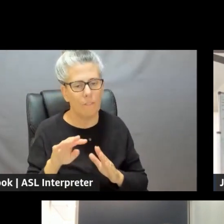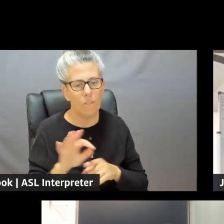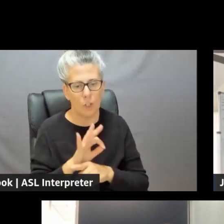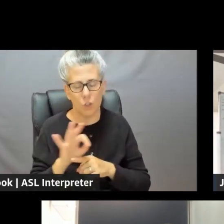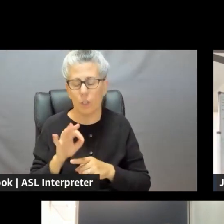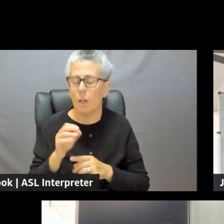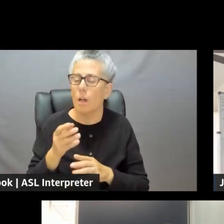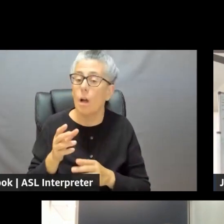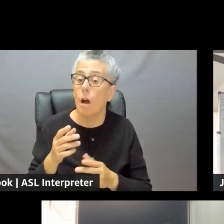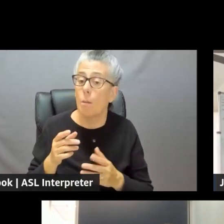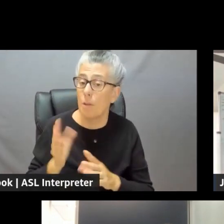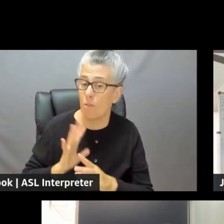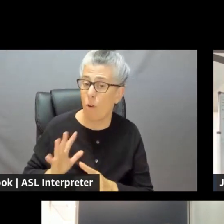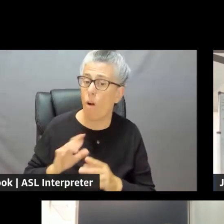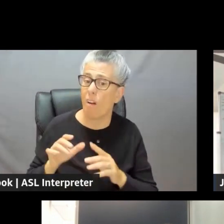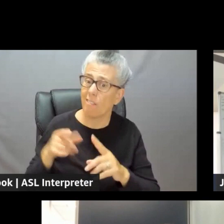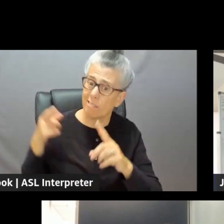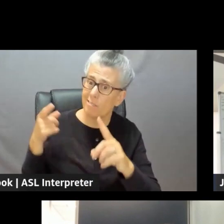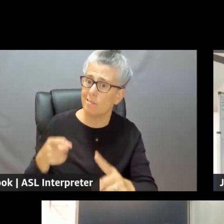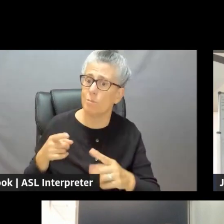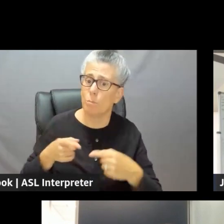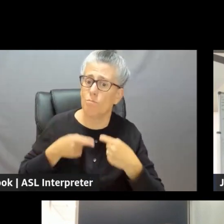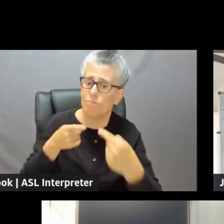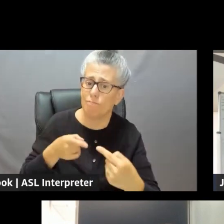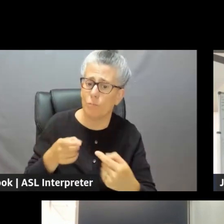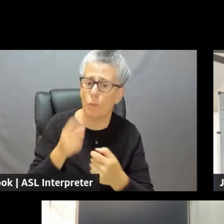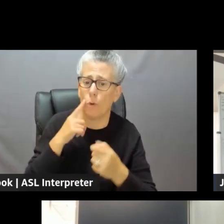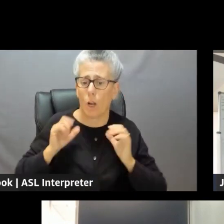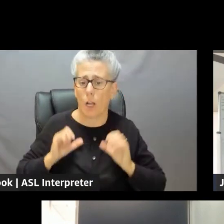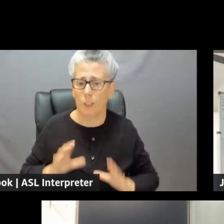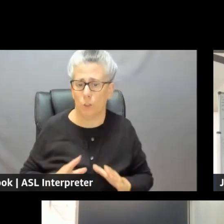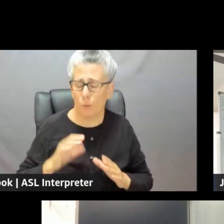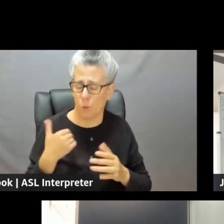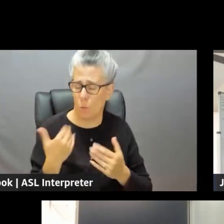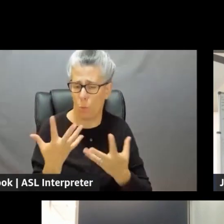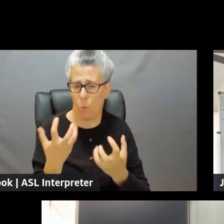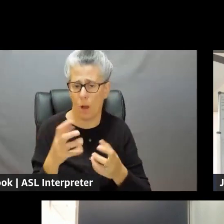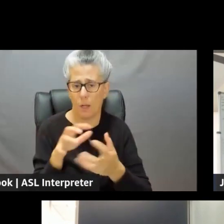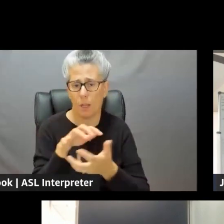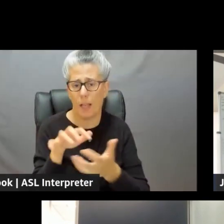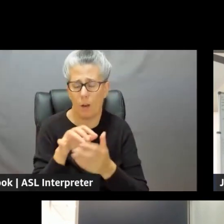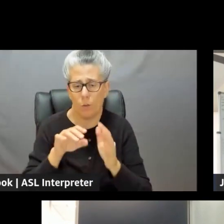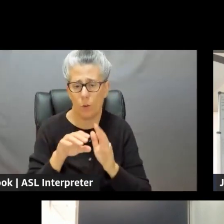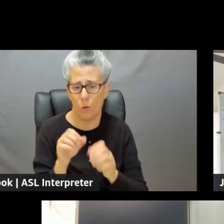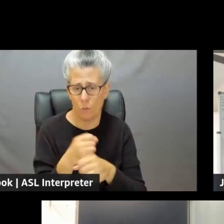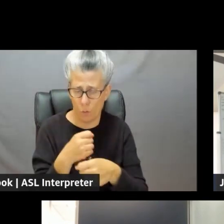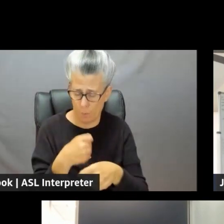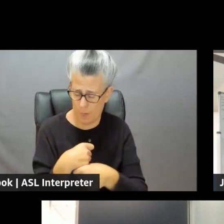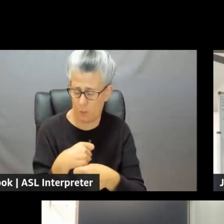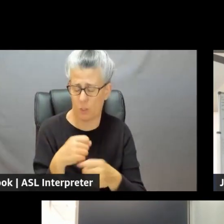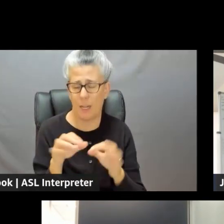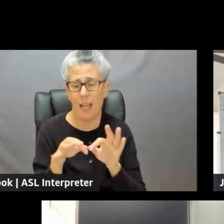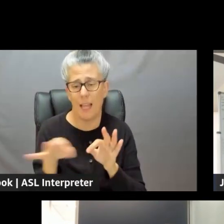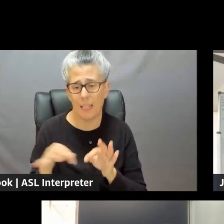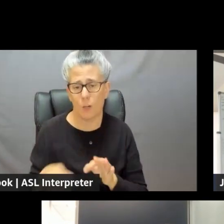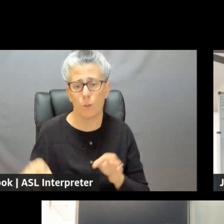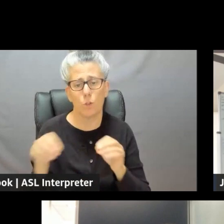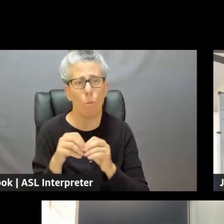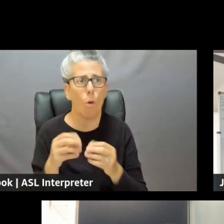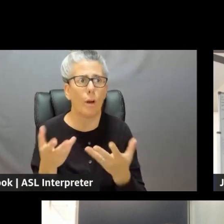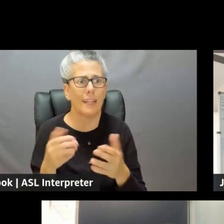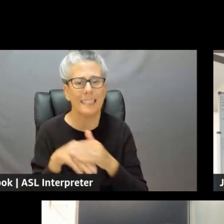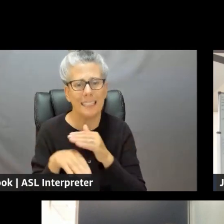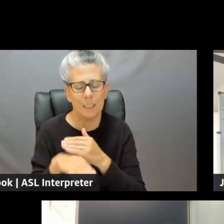long time, like what our customers have requested is that they wanted our CloudFormation language to be less verbose, more readable, and perhaps like having